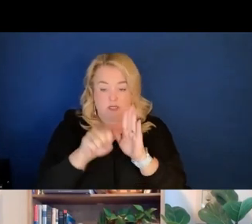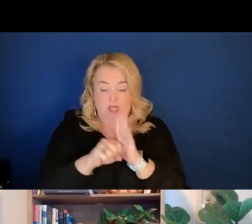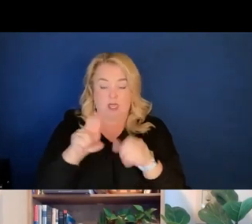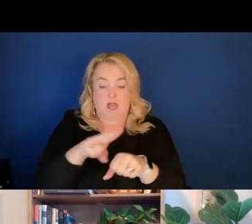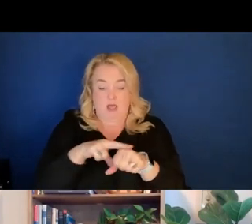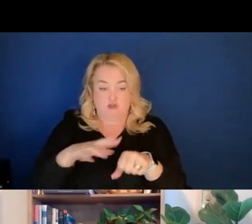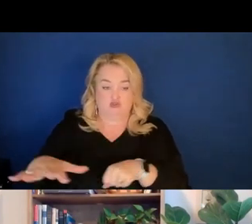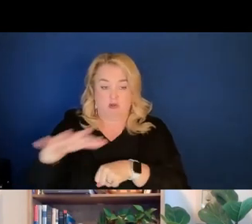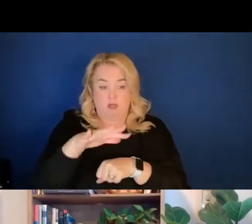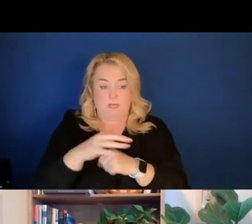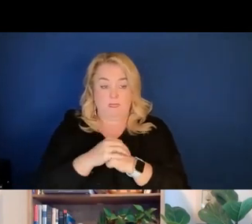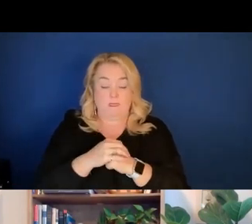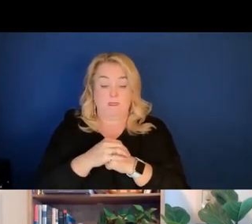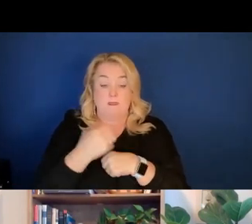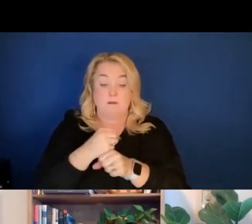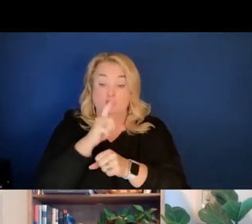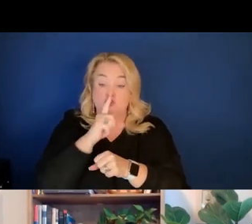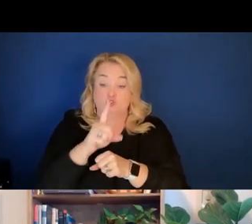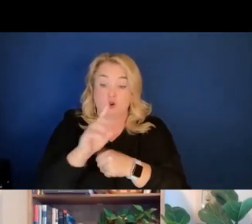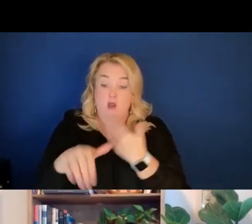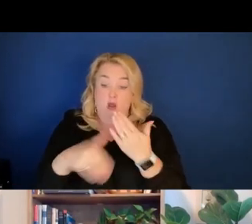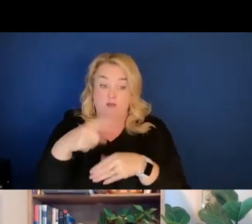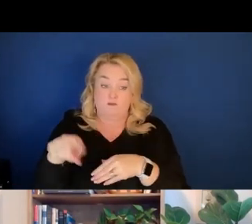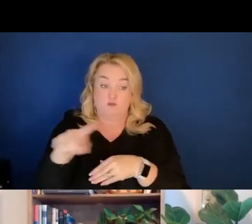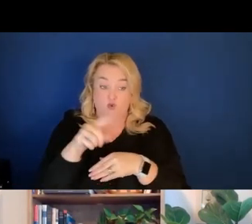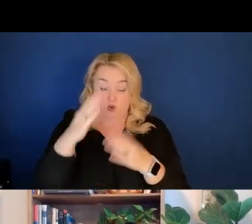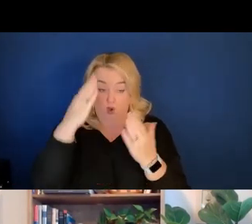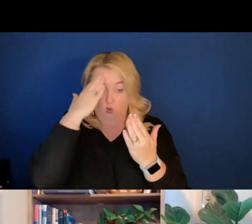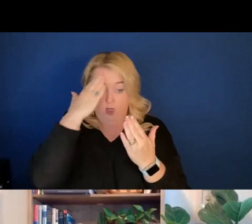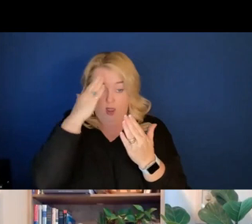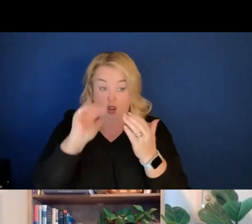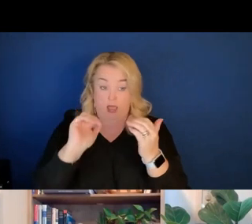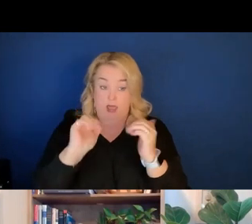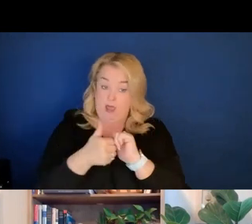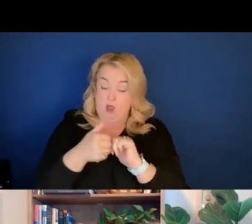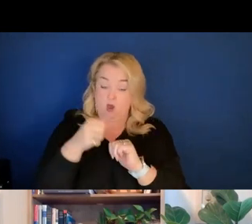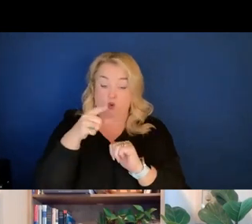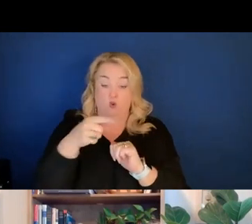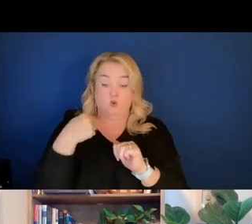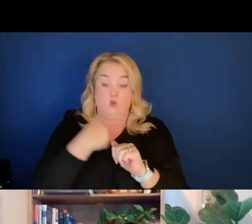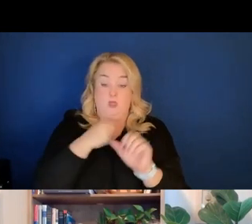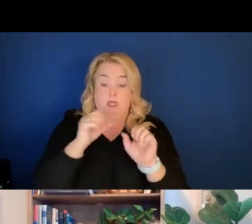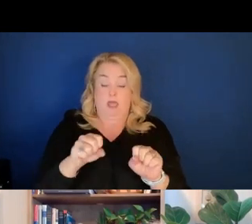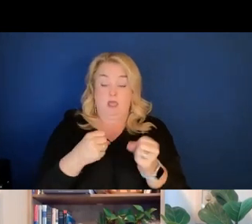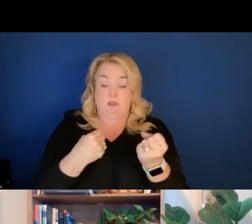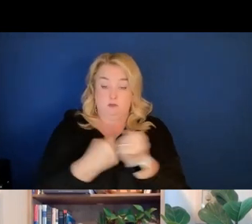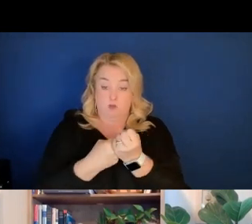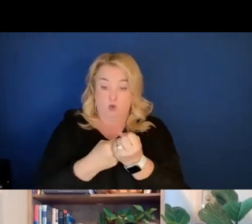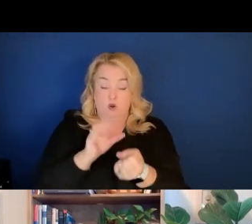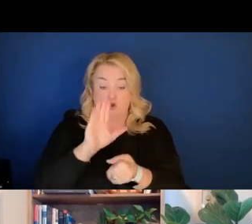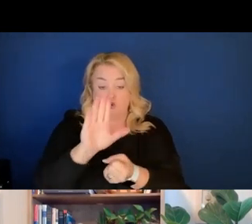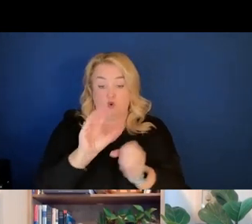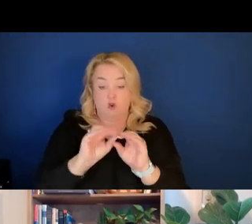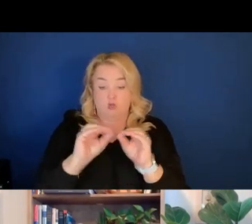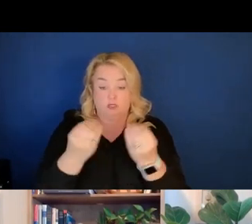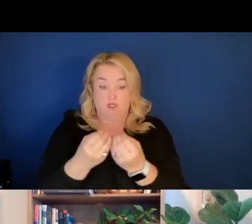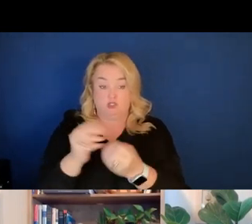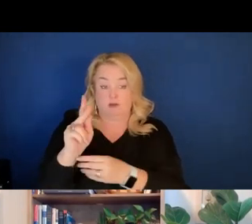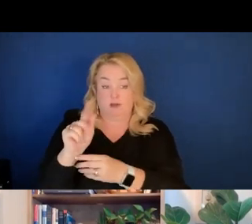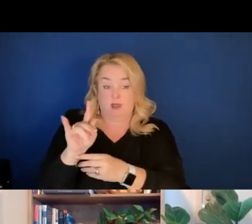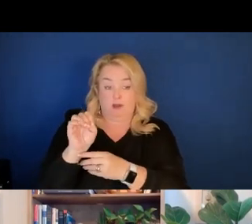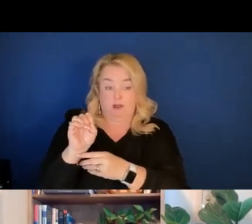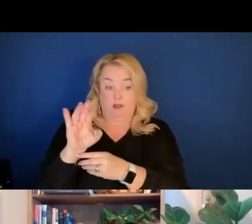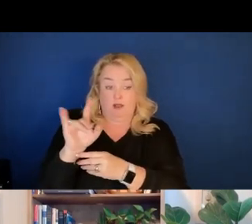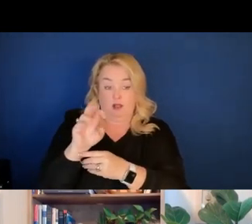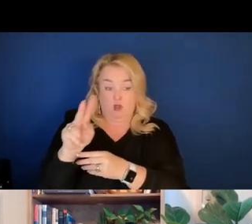ensure that all of you are aware how Commit Connect can support your organization's social engagement work, Katie Clark will be